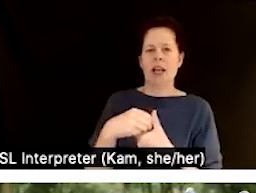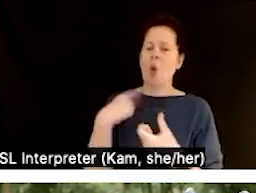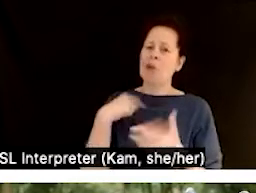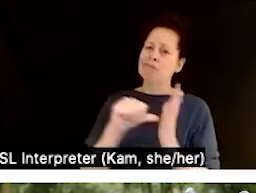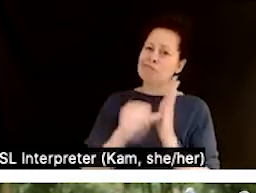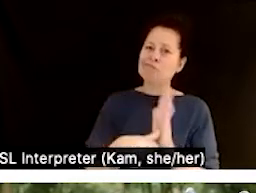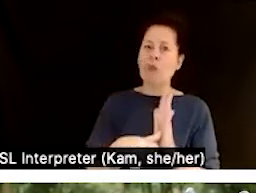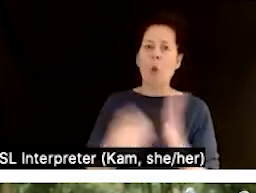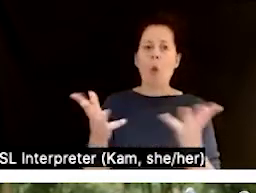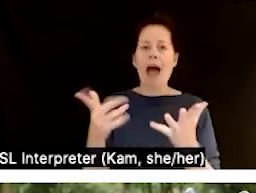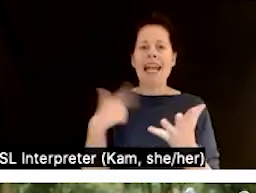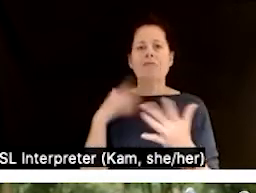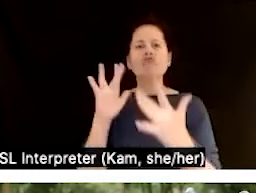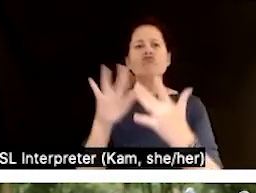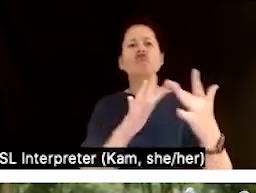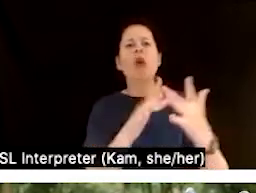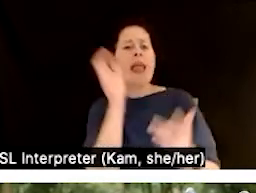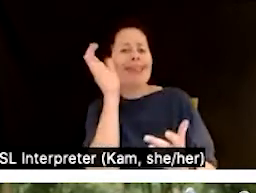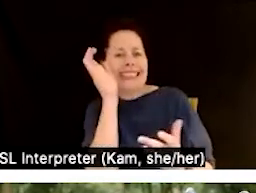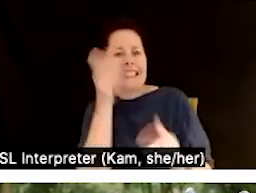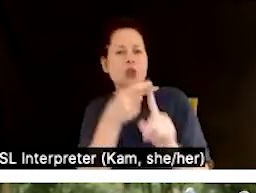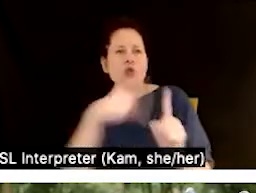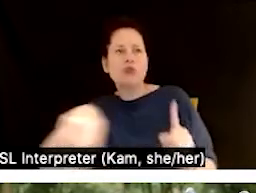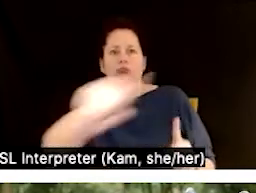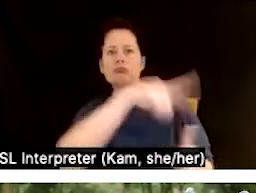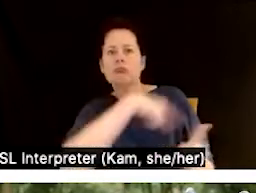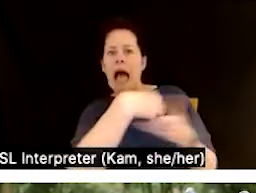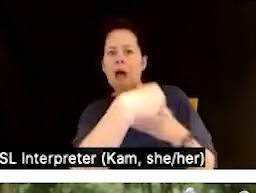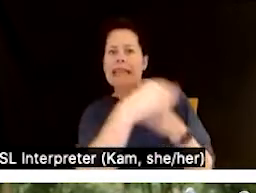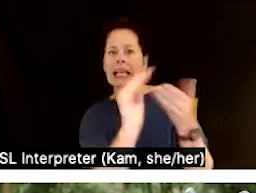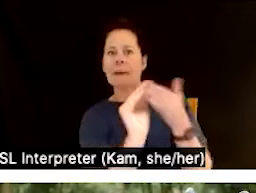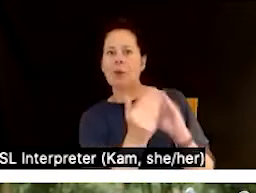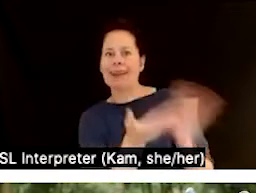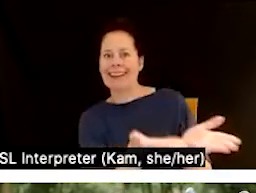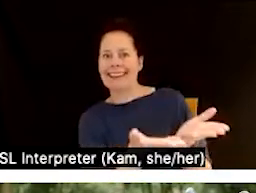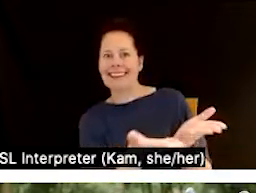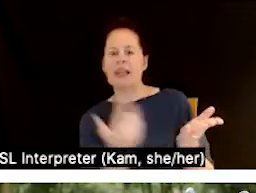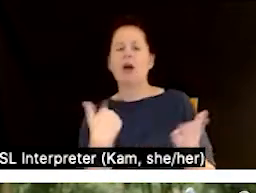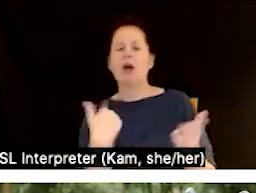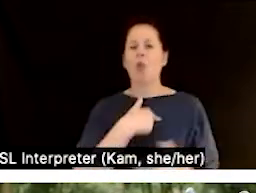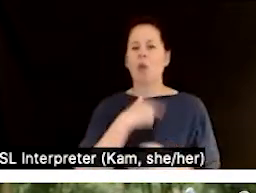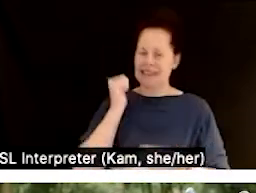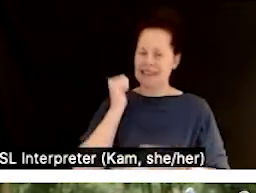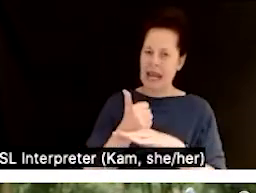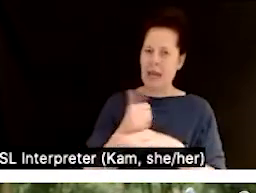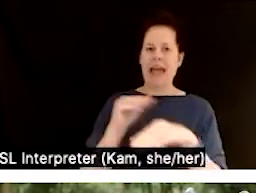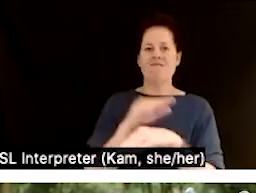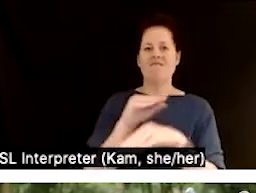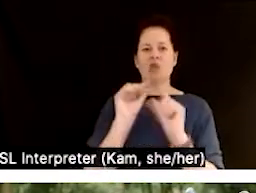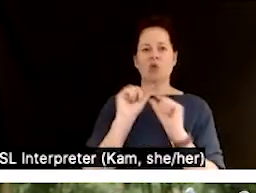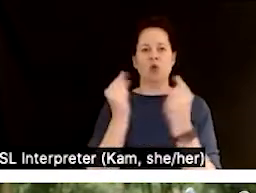also presented at AZA, we really talked about creating advisory groups. So those advisory groups,